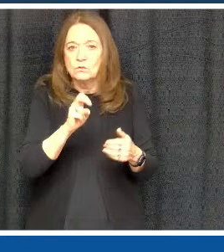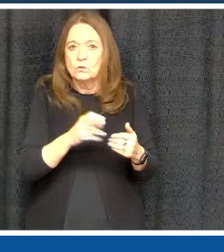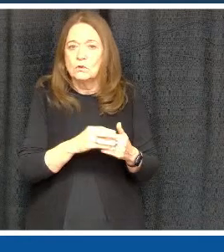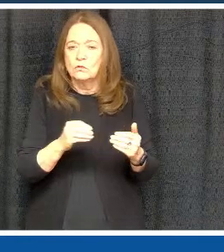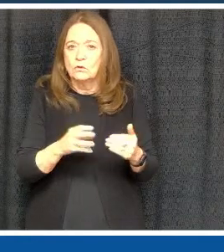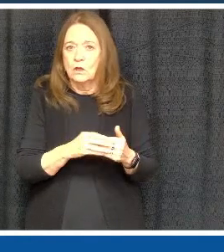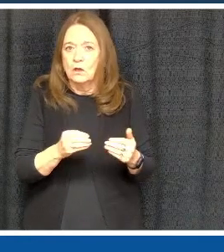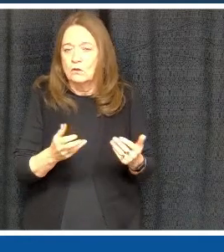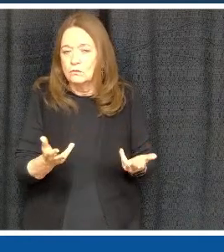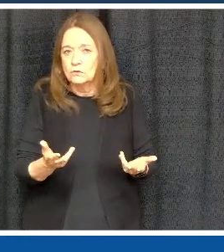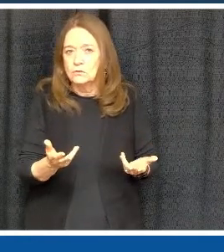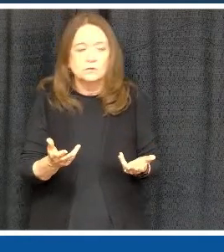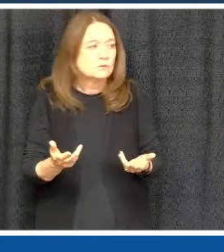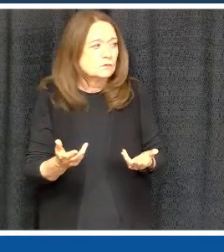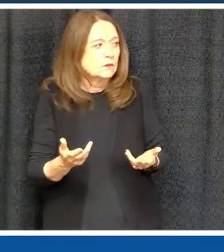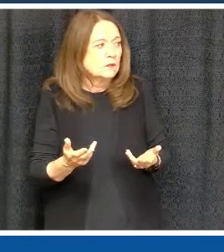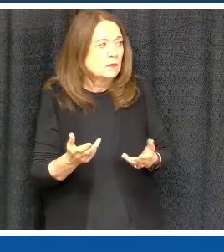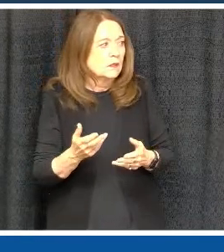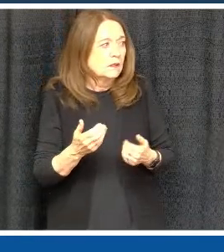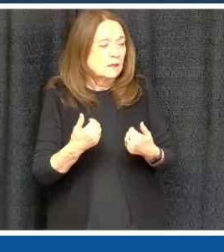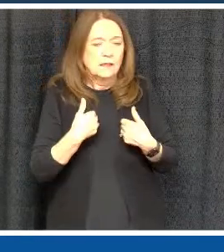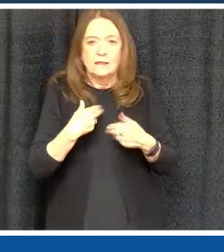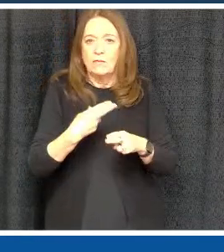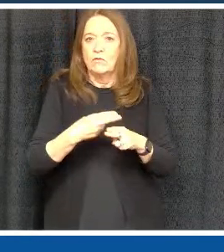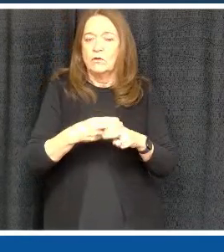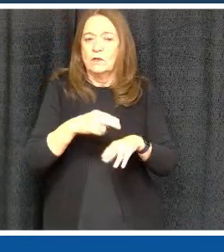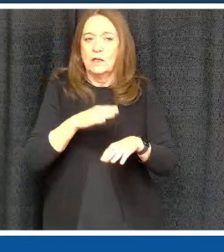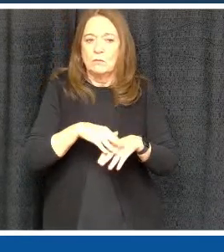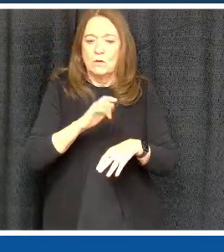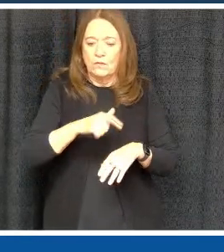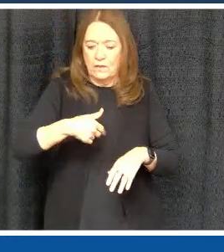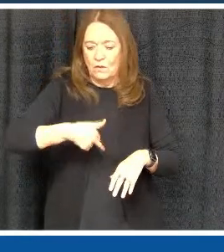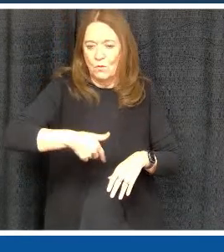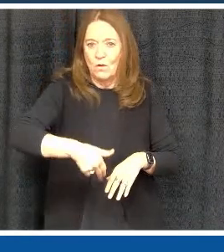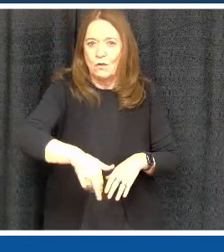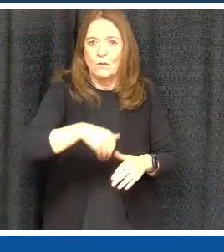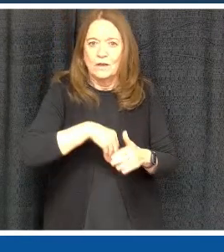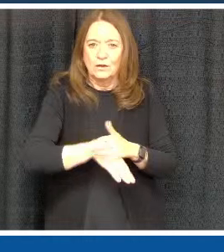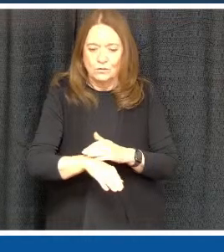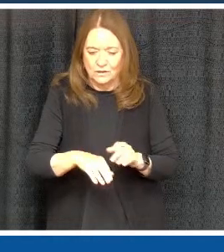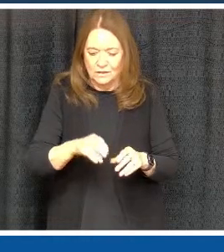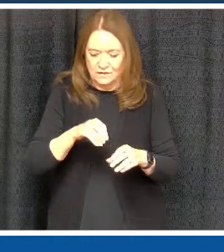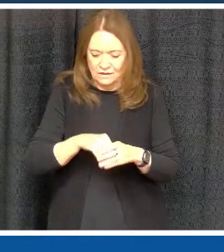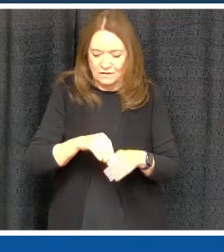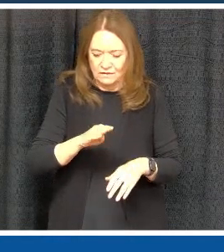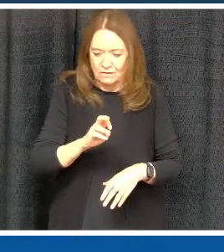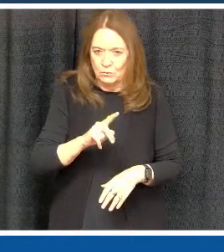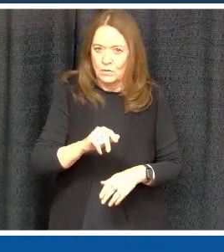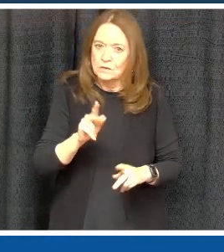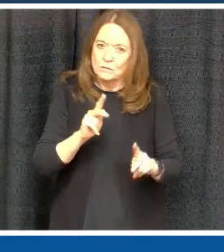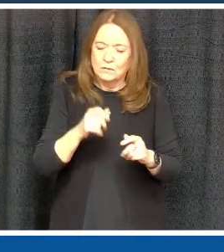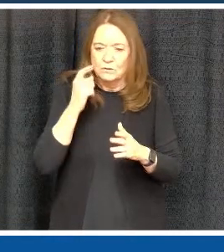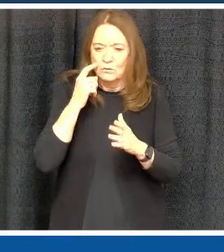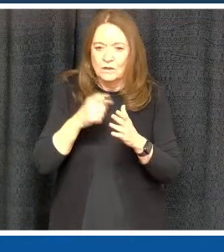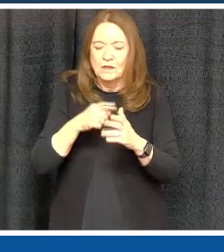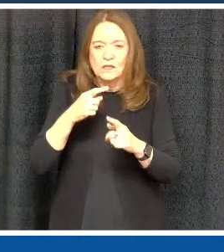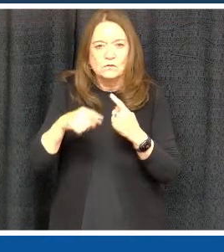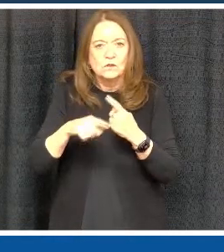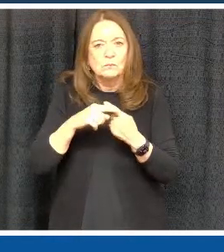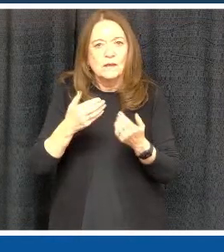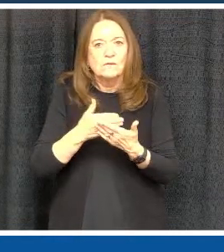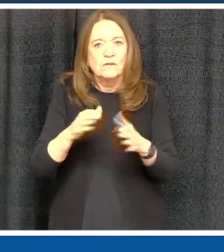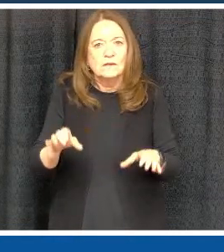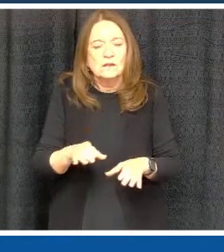$200, they'll get to have their name on that walkway on the way in. Because people like to be recognized for the positive things they do. So